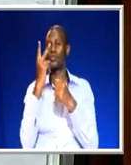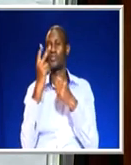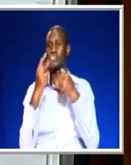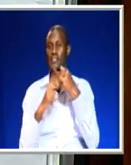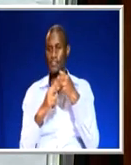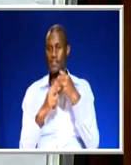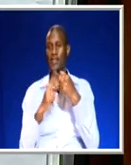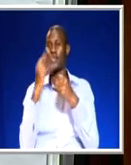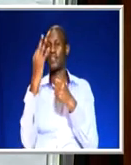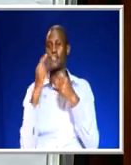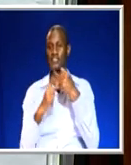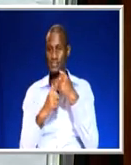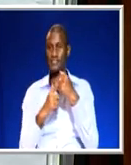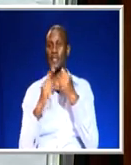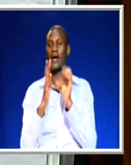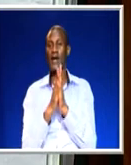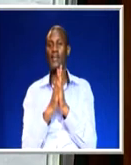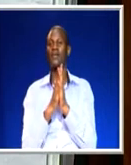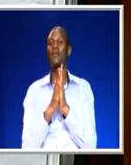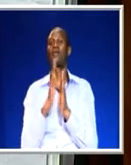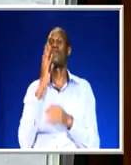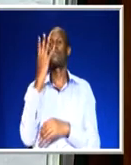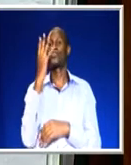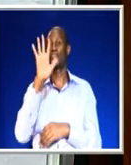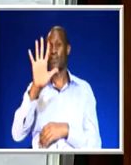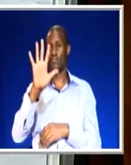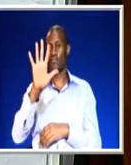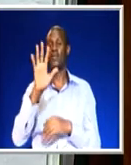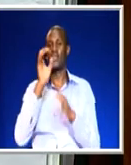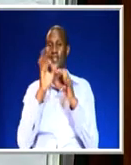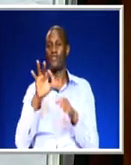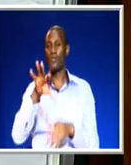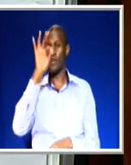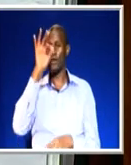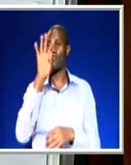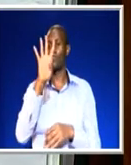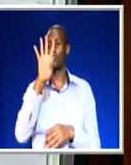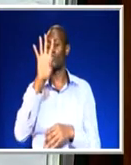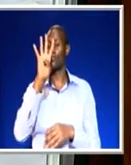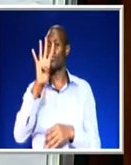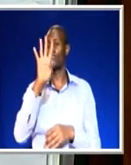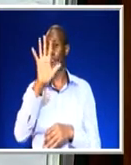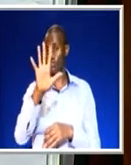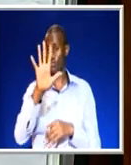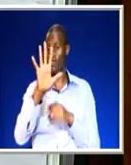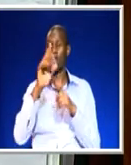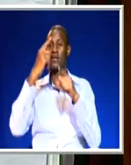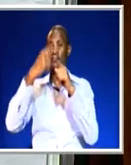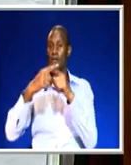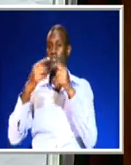27, 36, and 45. If I pick the example of 45, it means that 45